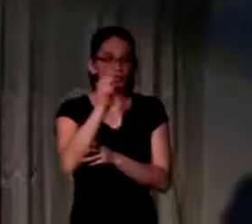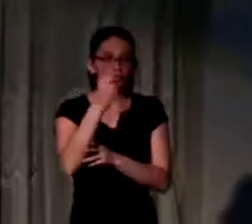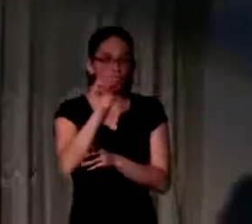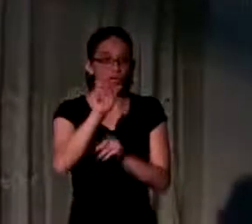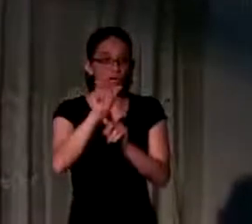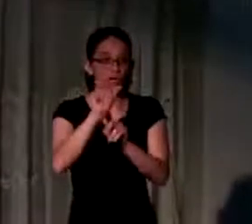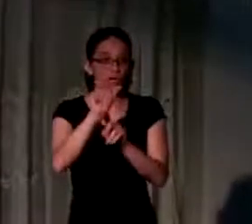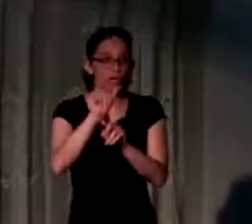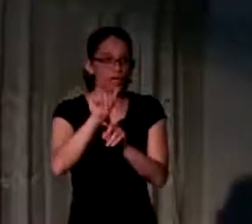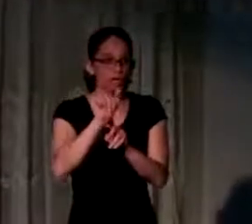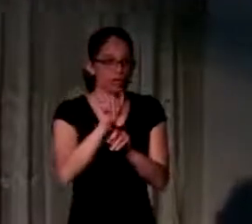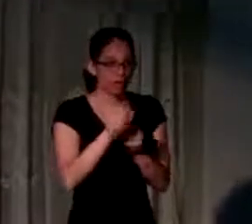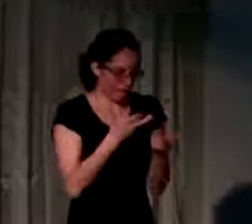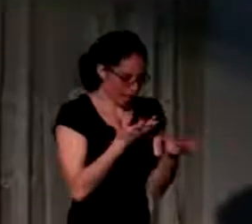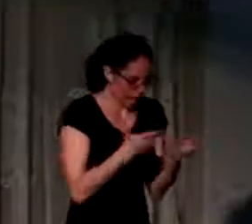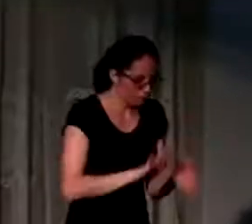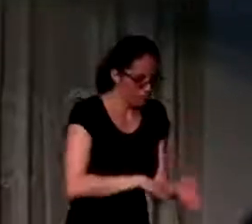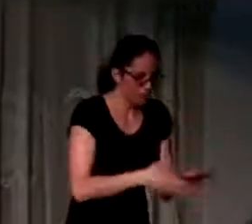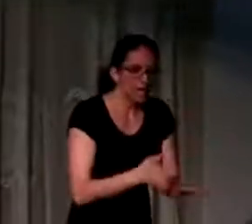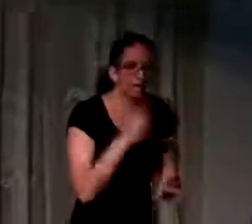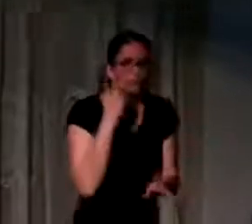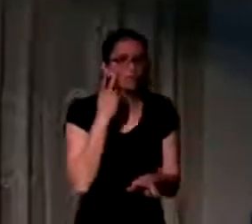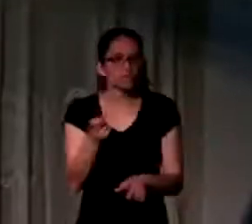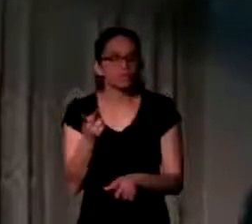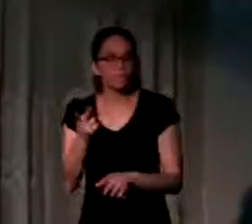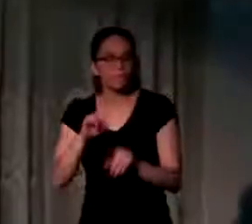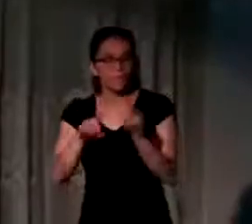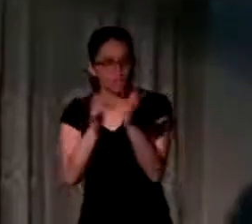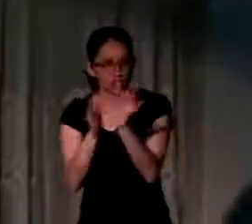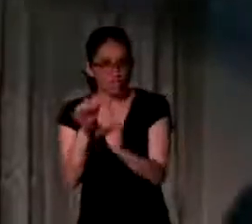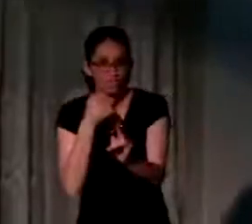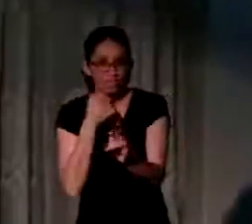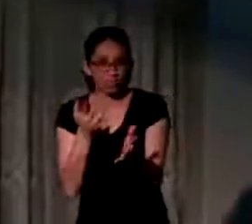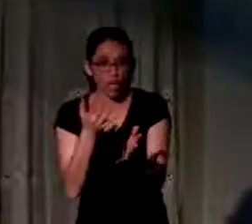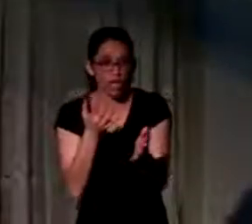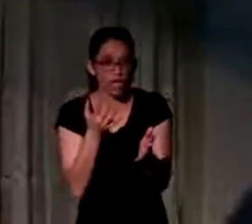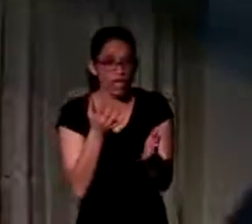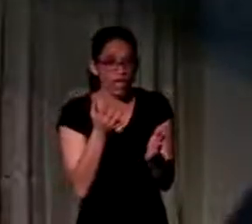Jesus, I went to death. I saw it. I whooped it. I'm back.